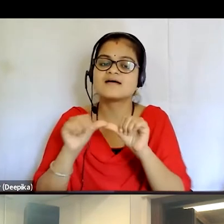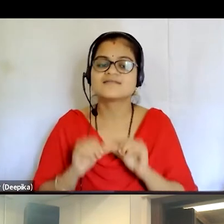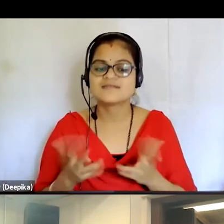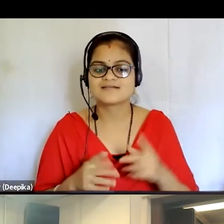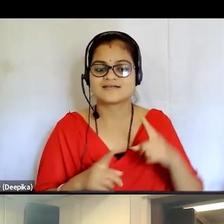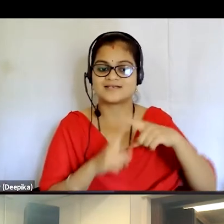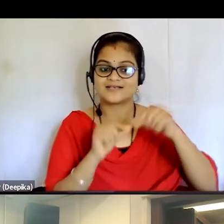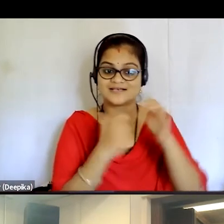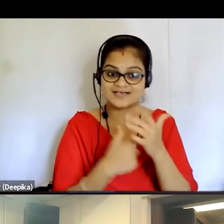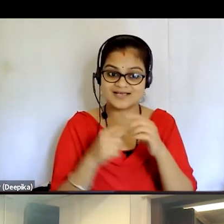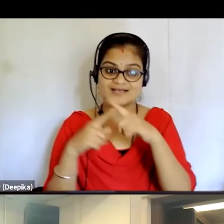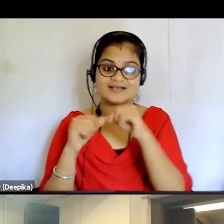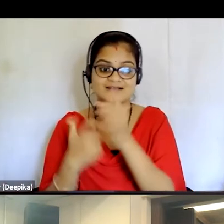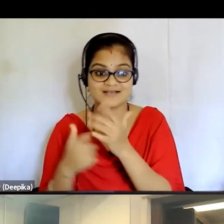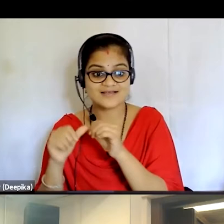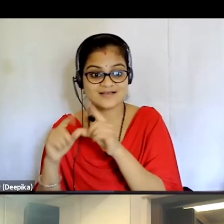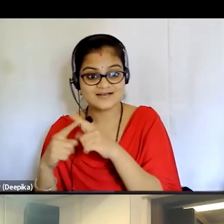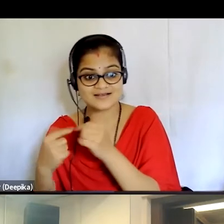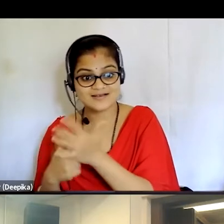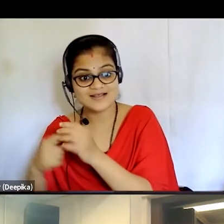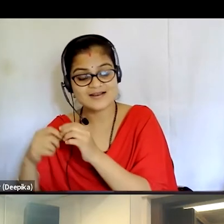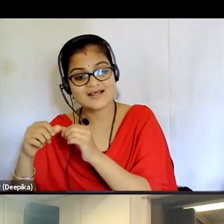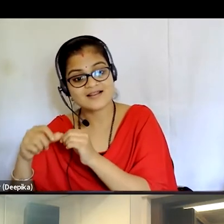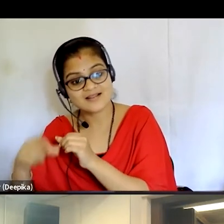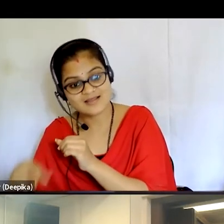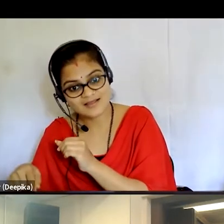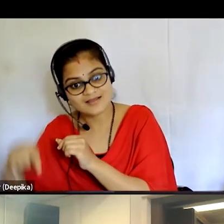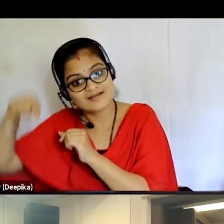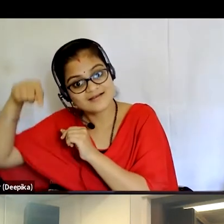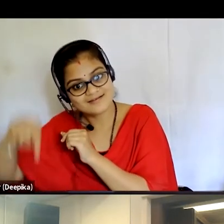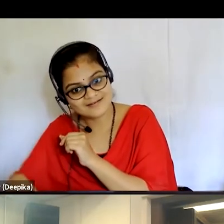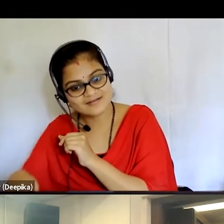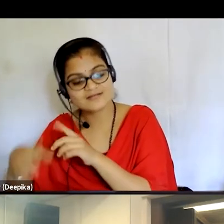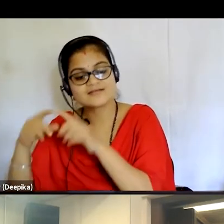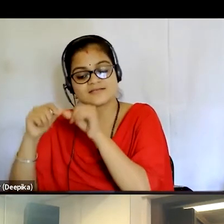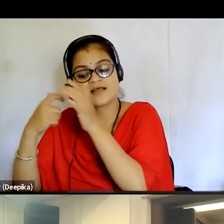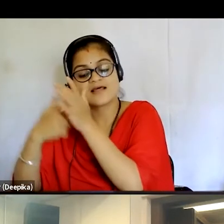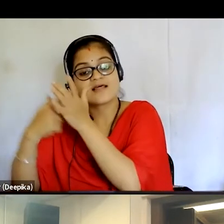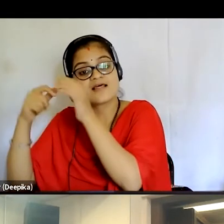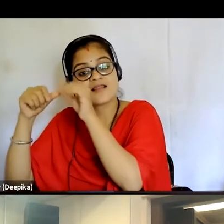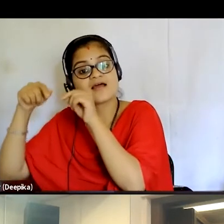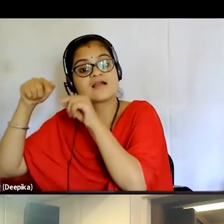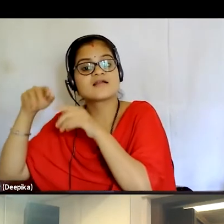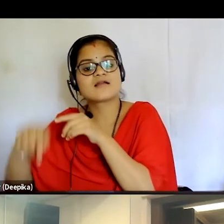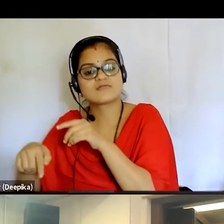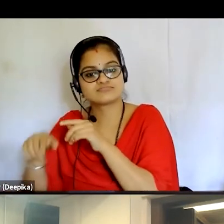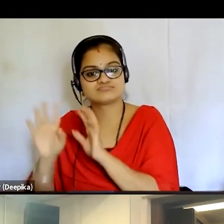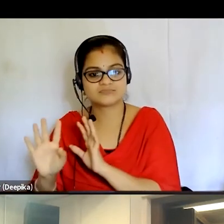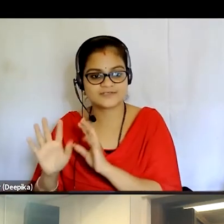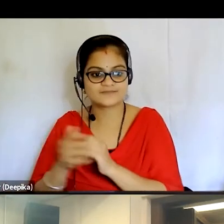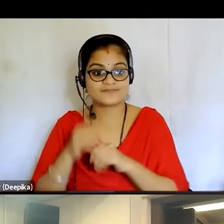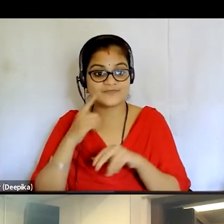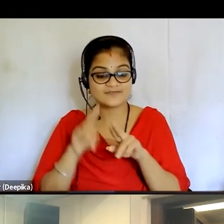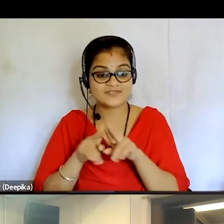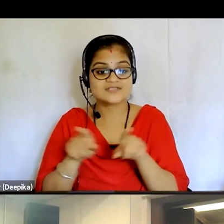is ta ra ra ra ra ra ra ra ra ra ra ra ra. It's a resolution, right? So this was the